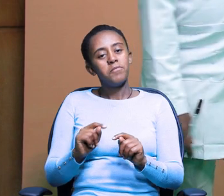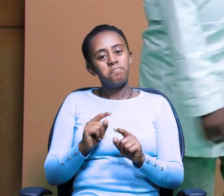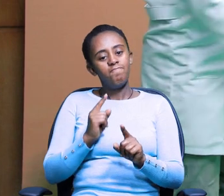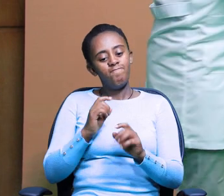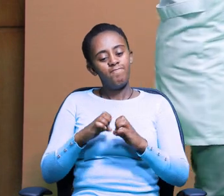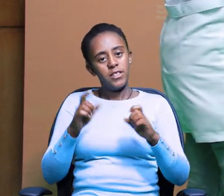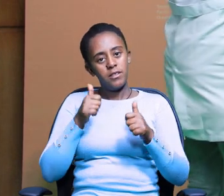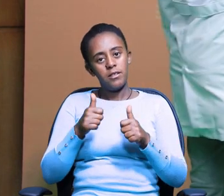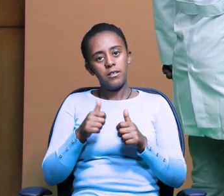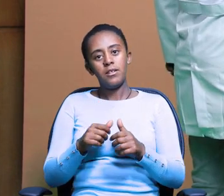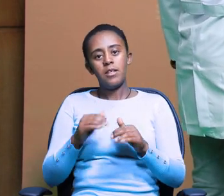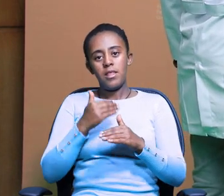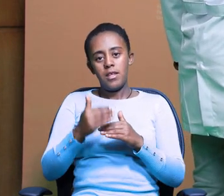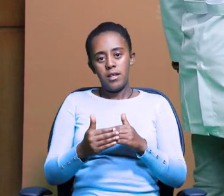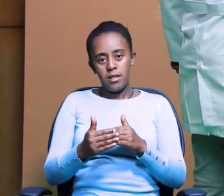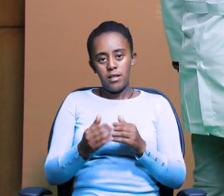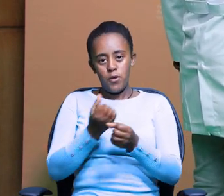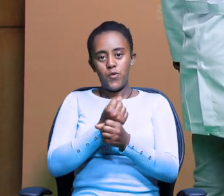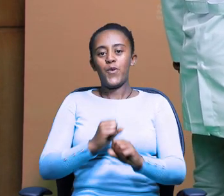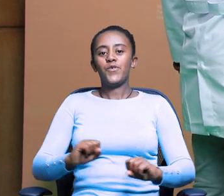Excellent. Then,